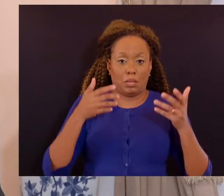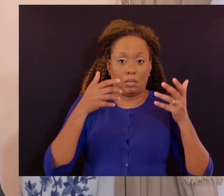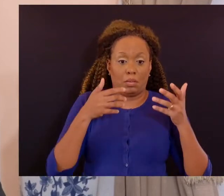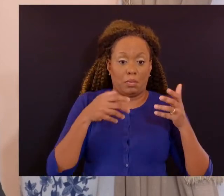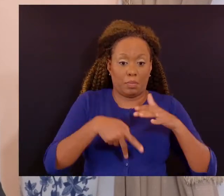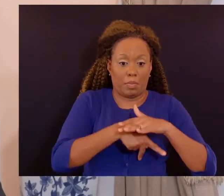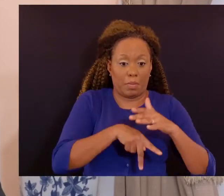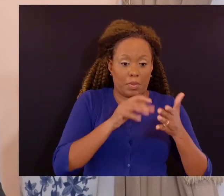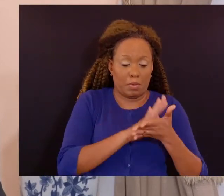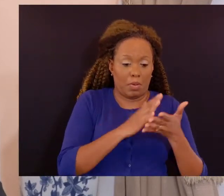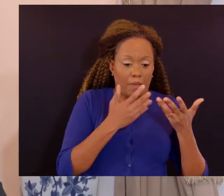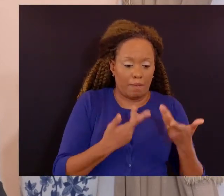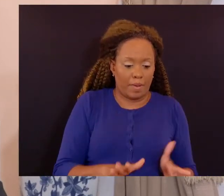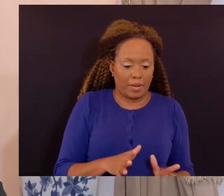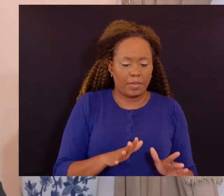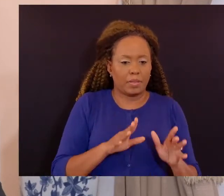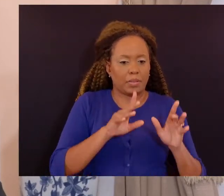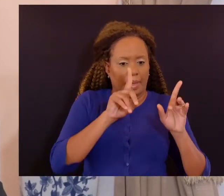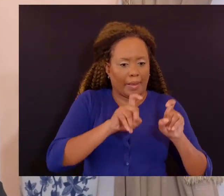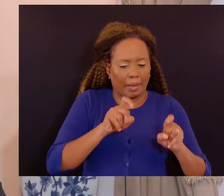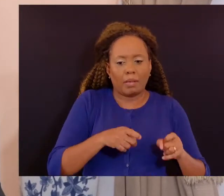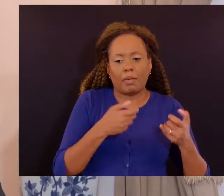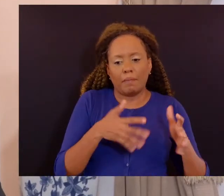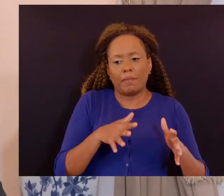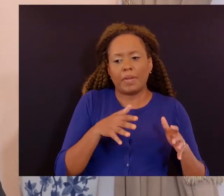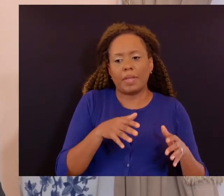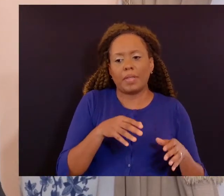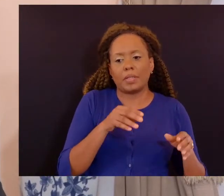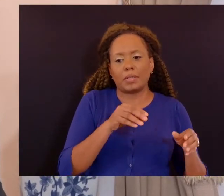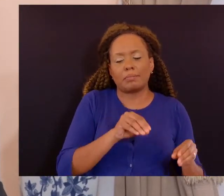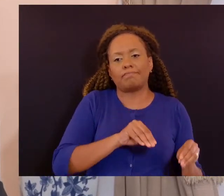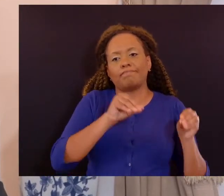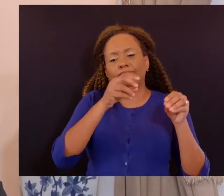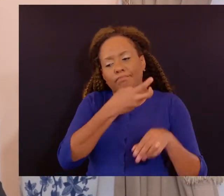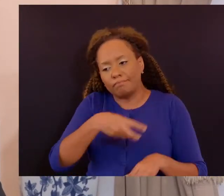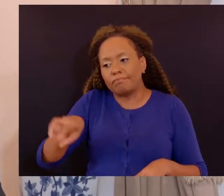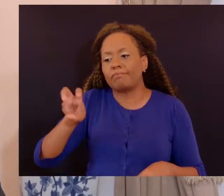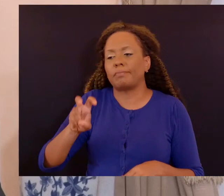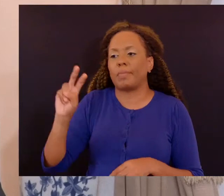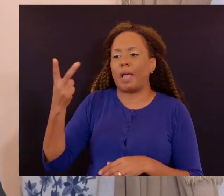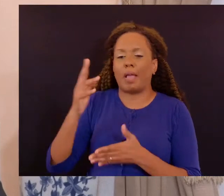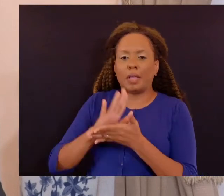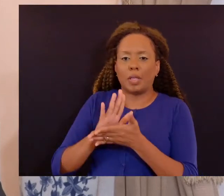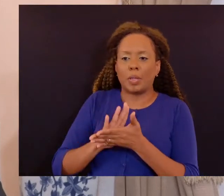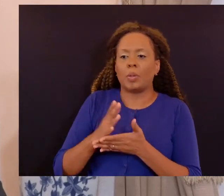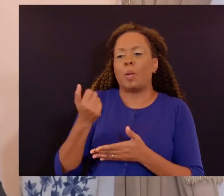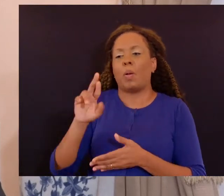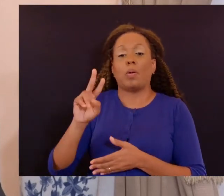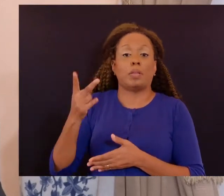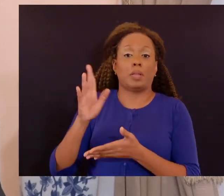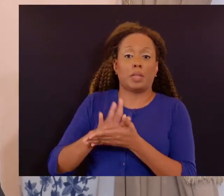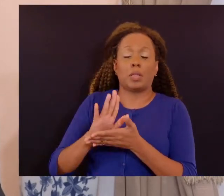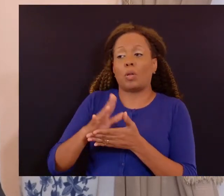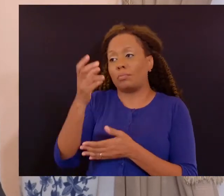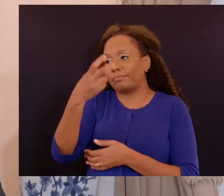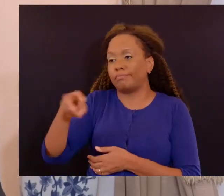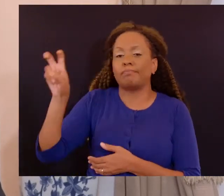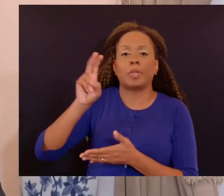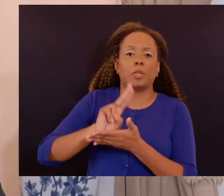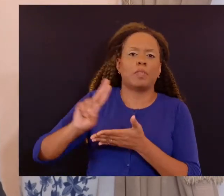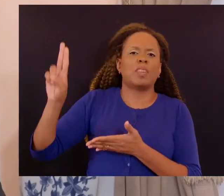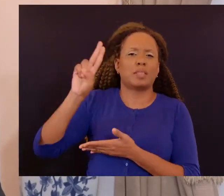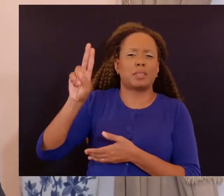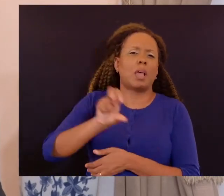and certainly go on to secondary schools, or even exit secondary and go on to university. The truth of the matter is